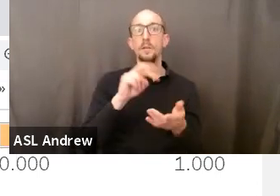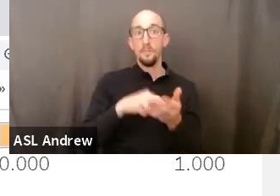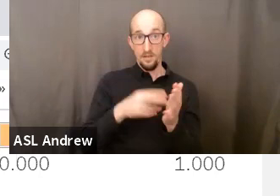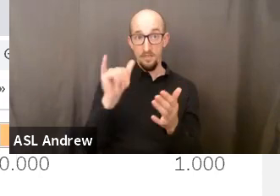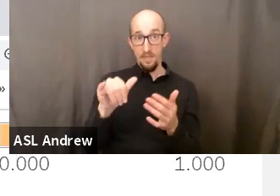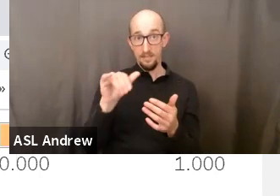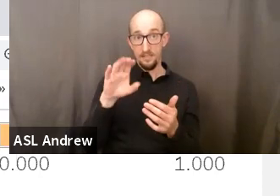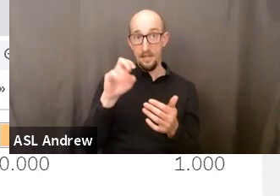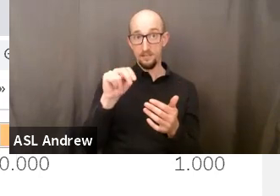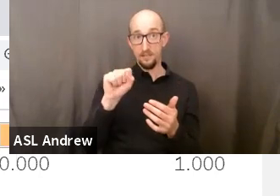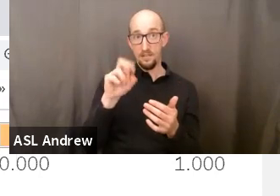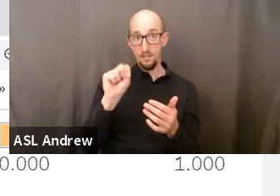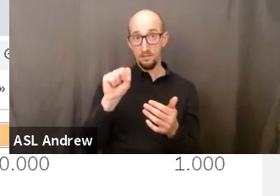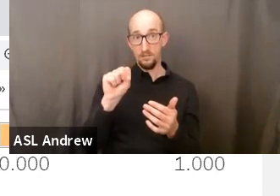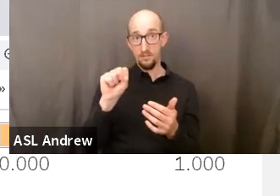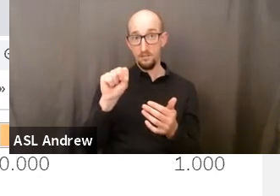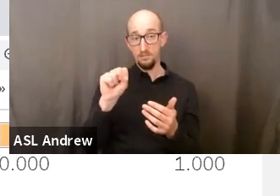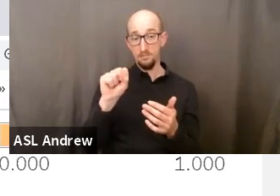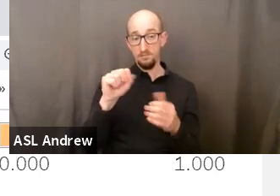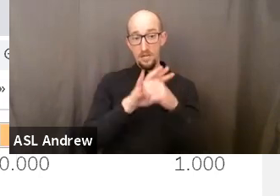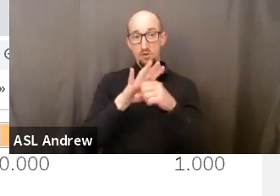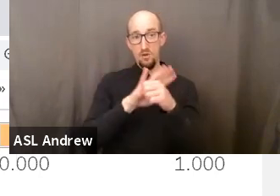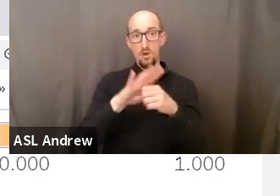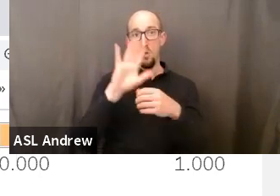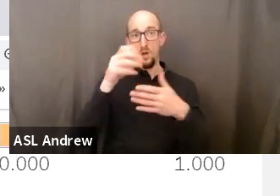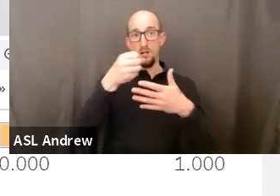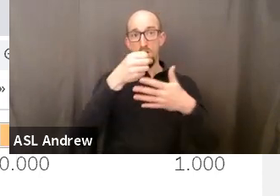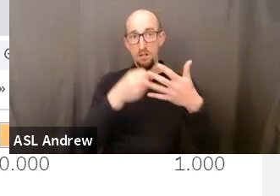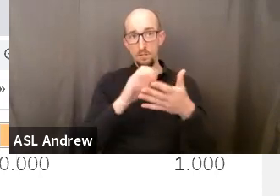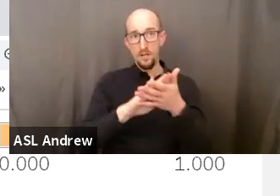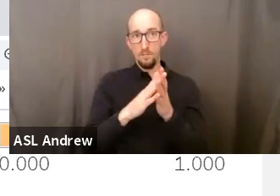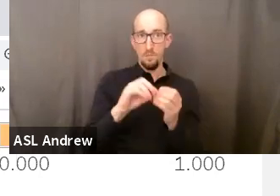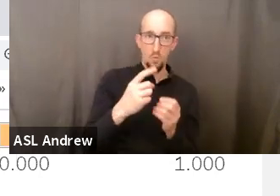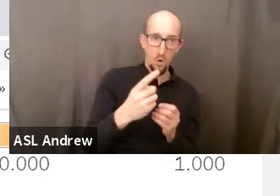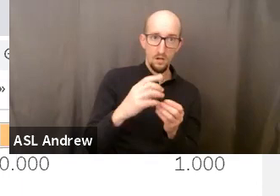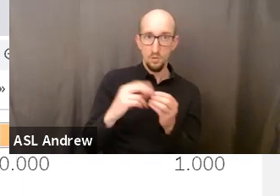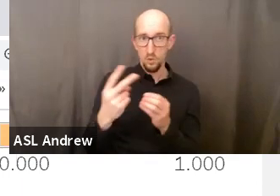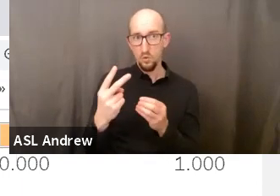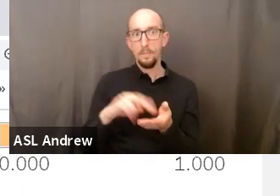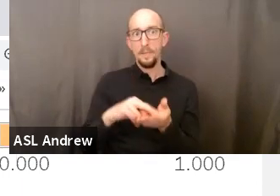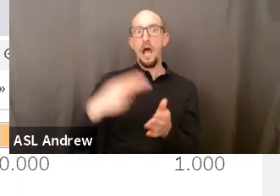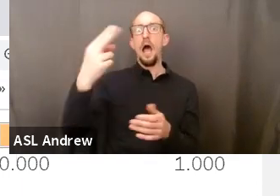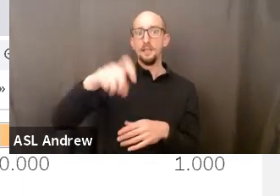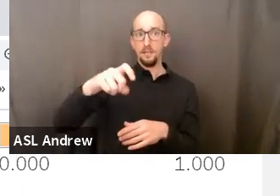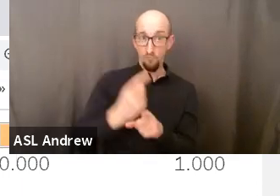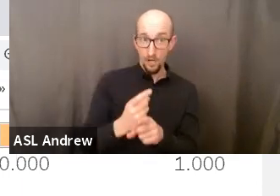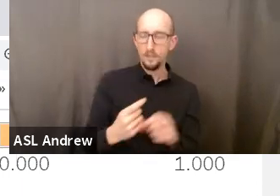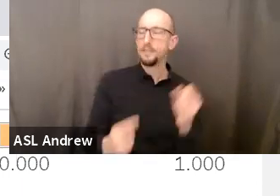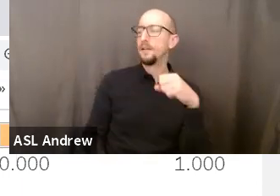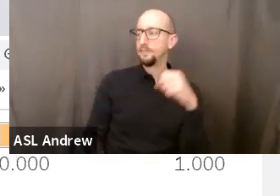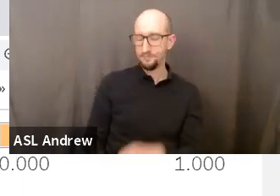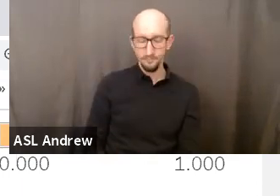would be at a lower number. So it would probably be a 1 or a 2. Correct. That's correct? Mhm.